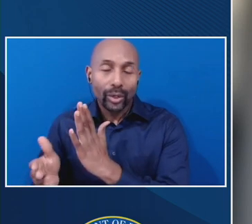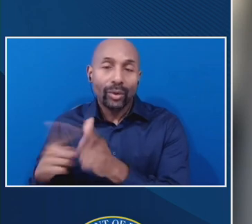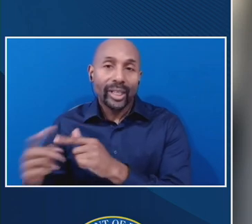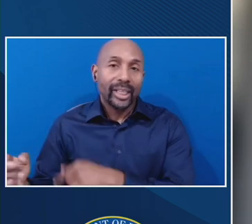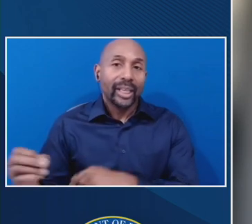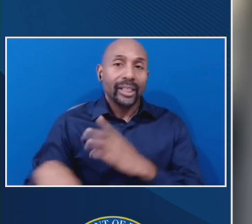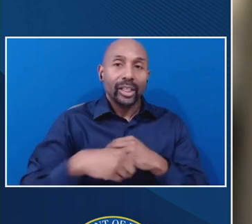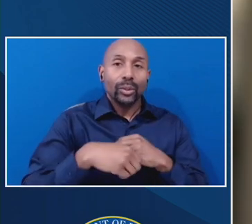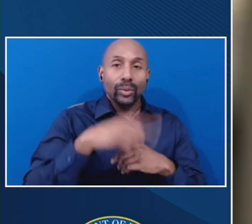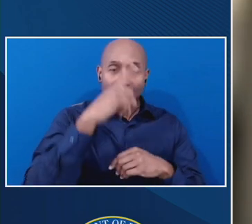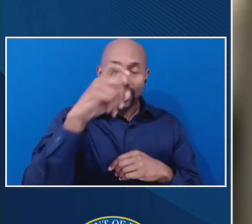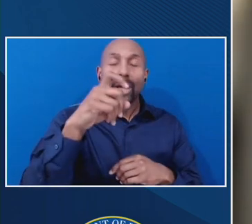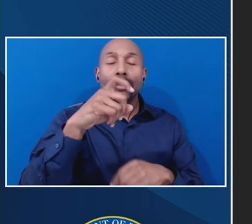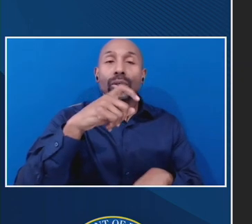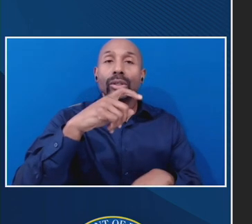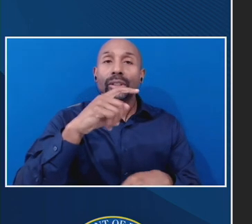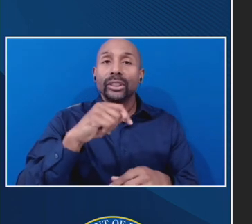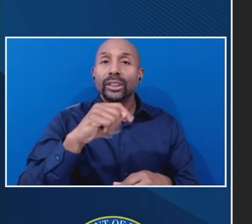Thank you.